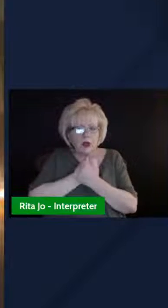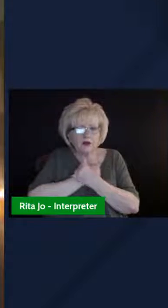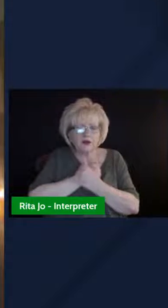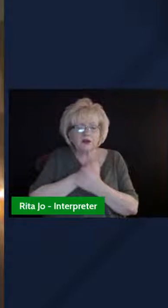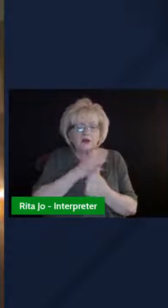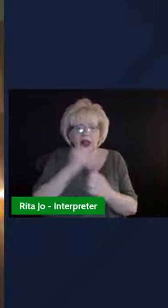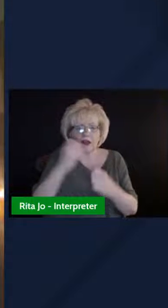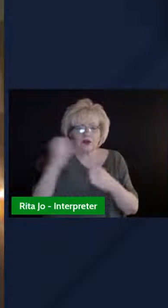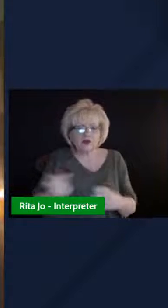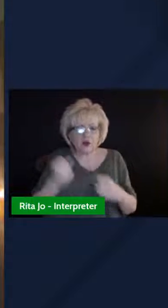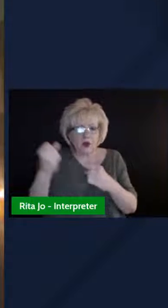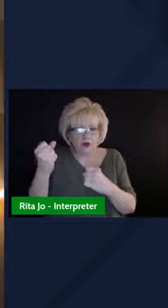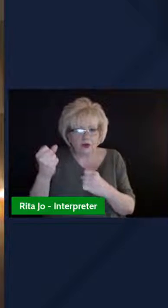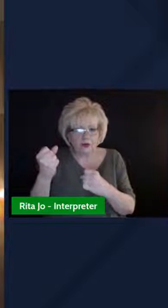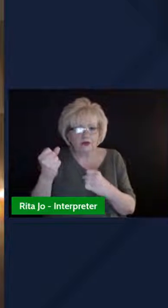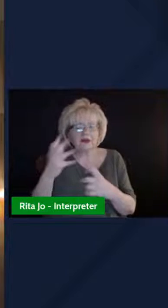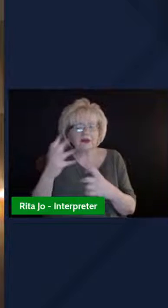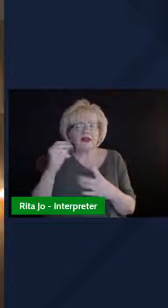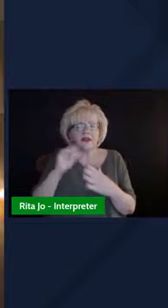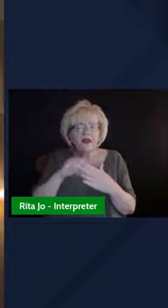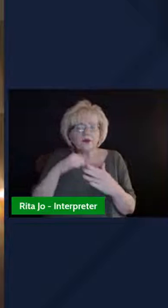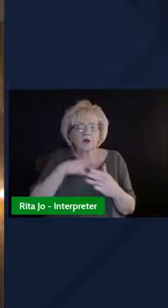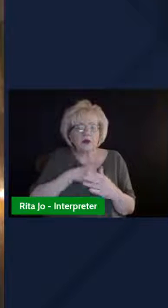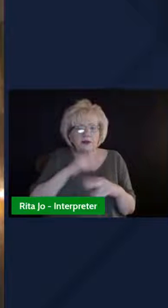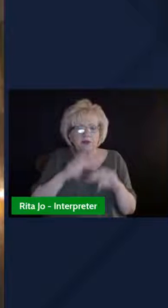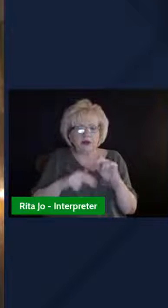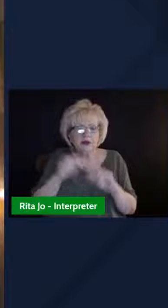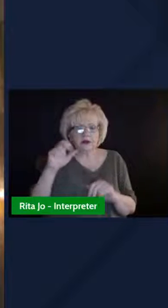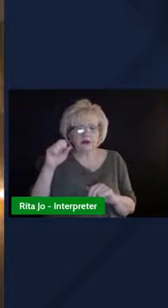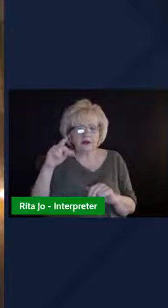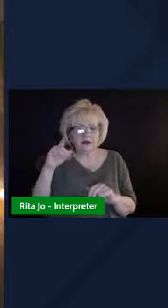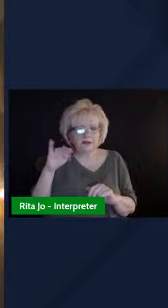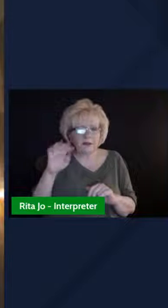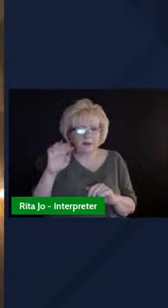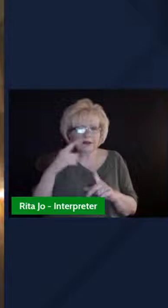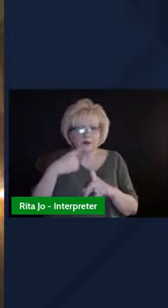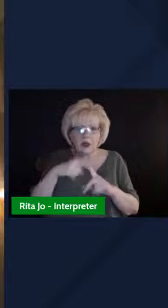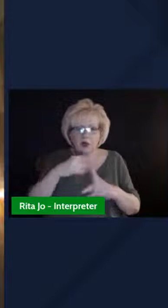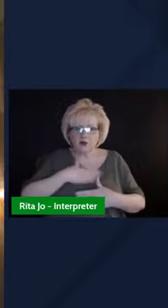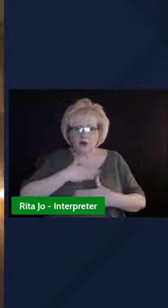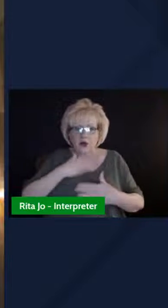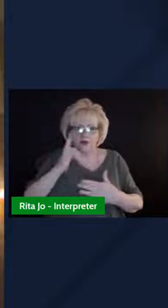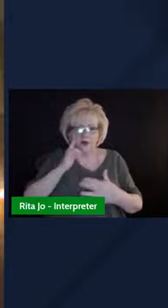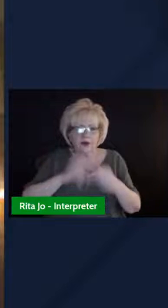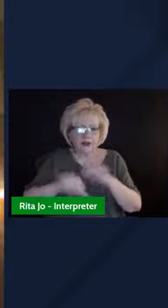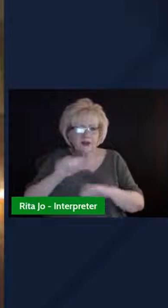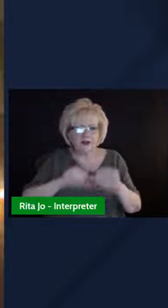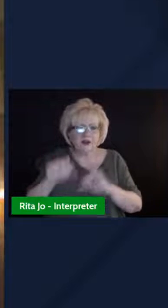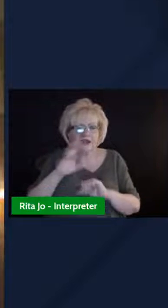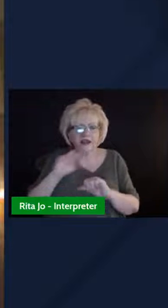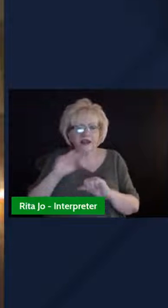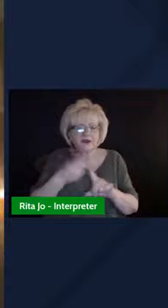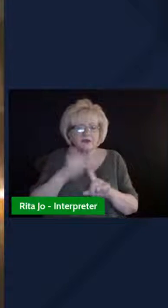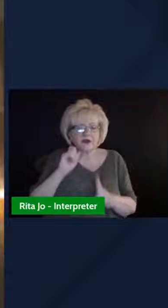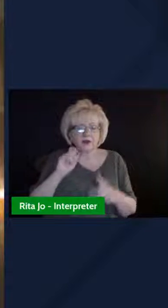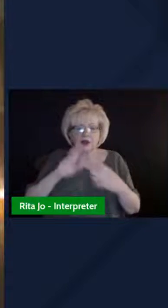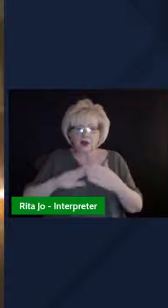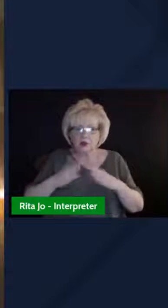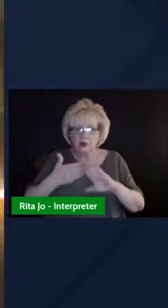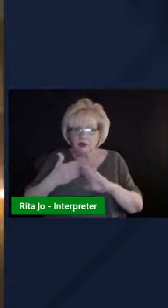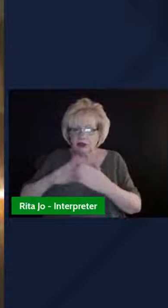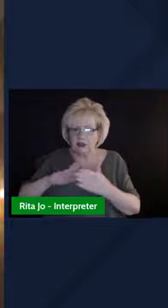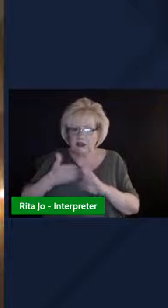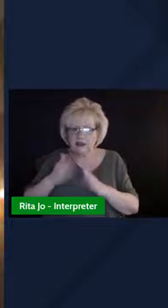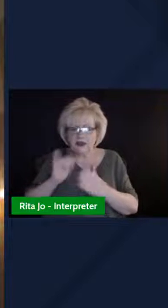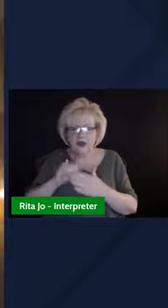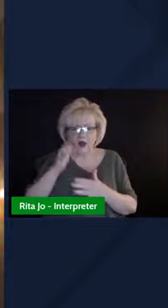It is through community that we build space and joy for one another. And it is through community in which we can